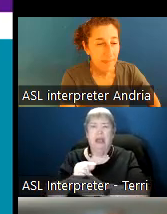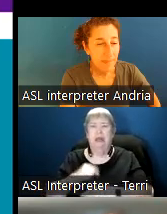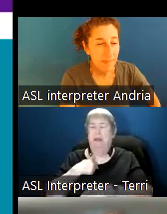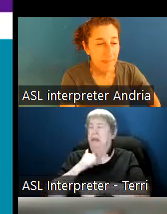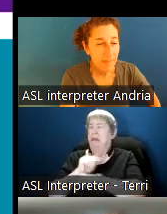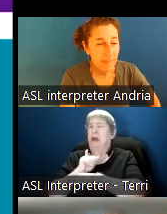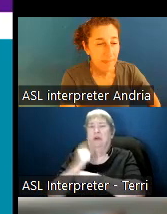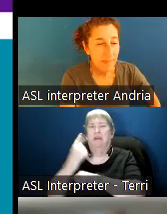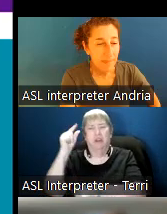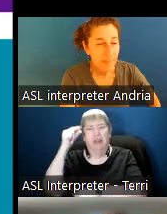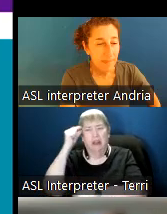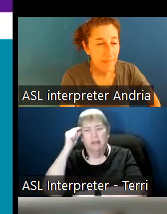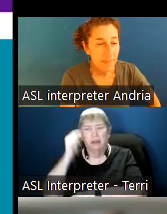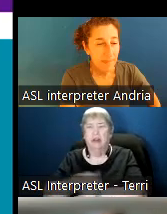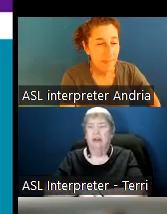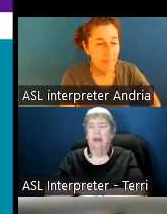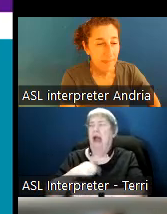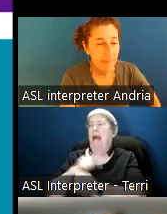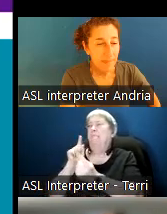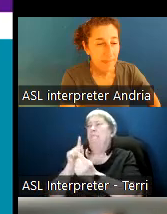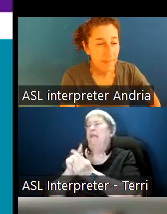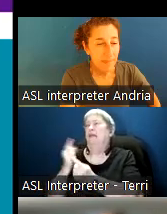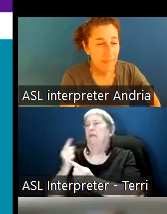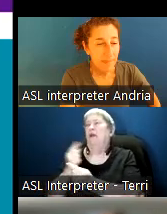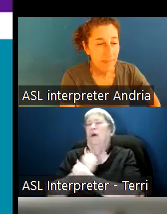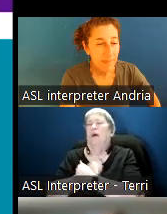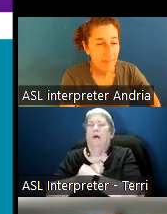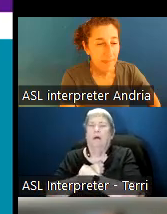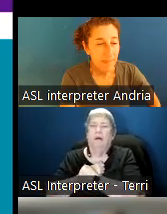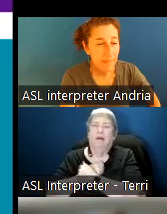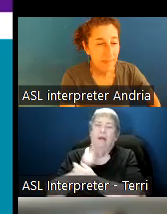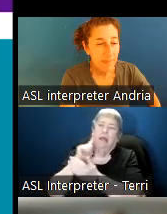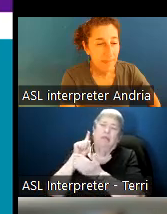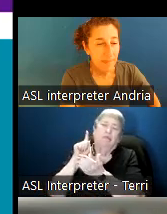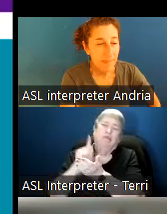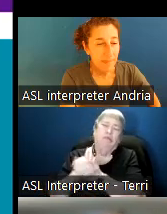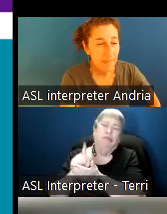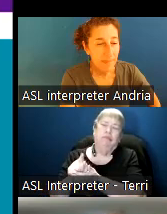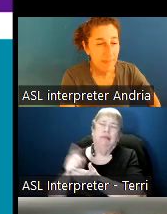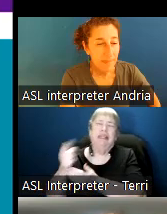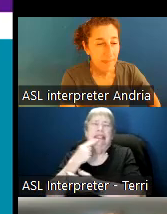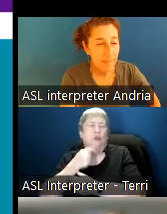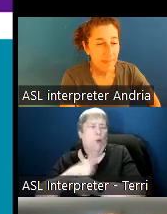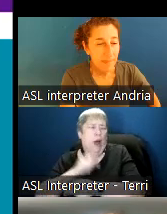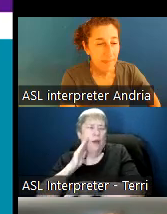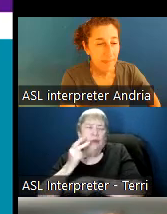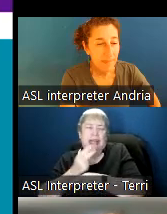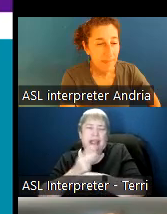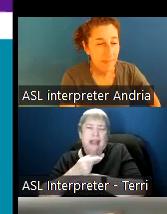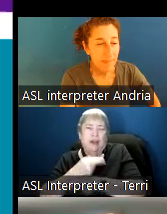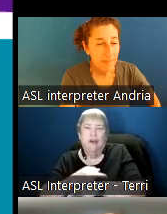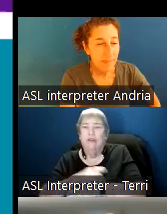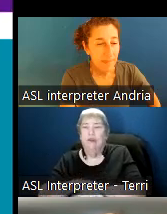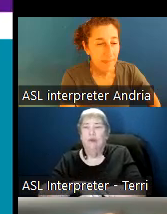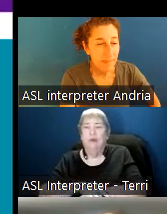get pregnant, and he's like, listen, I'm going to take care of you. It's going to be really hard. I've been living, up